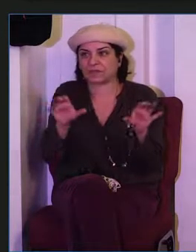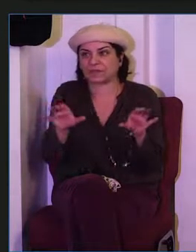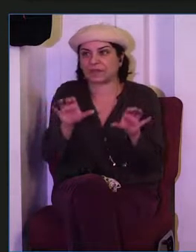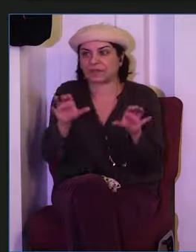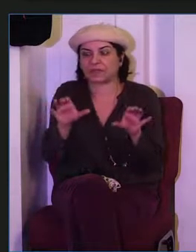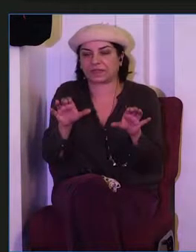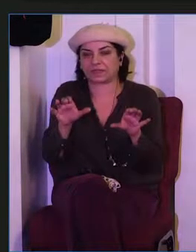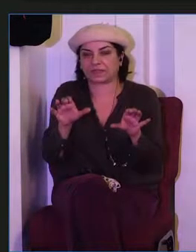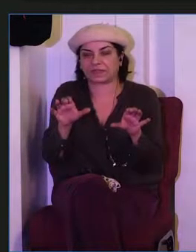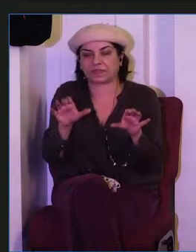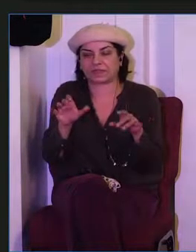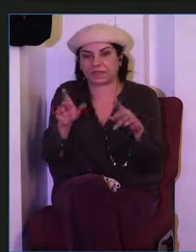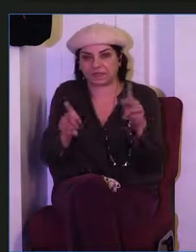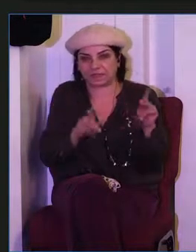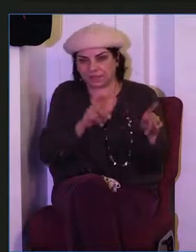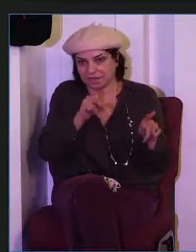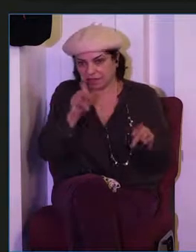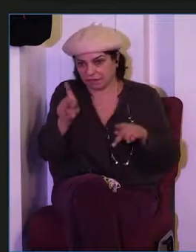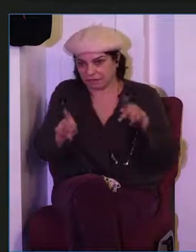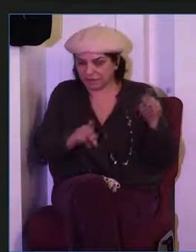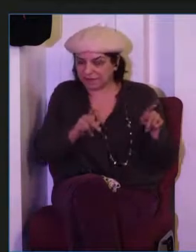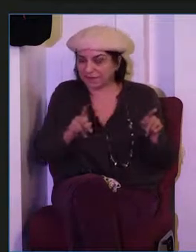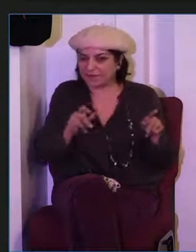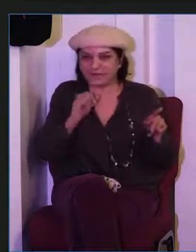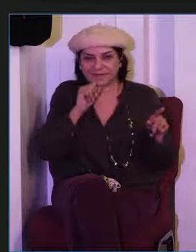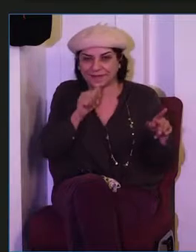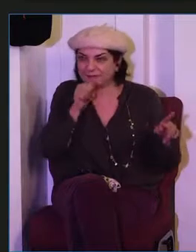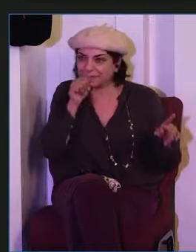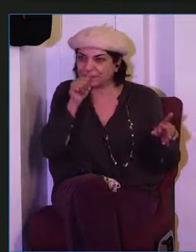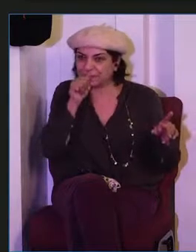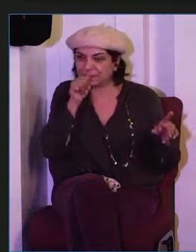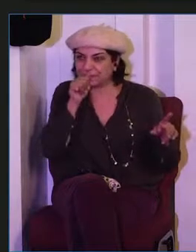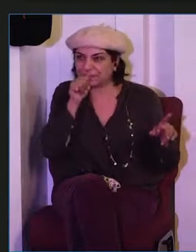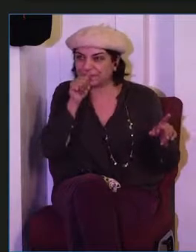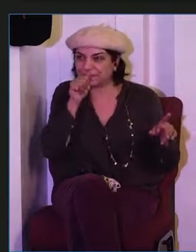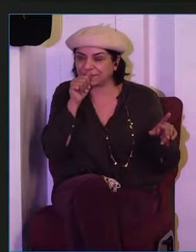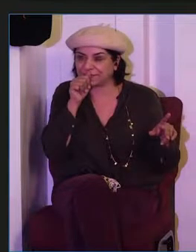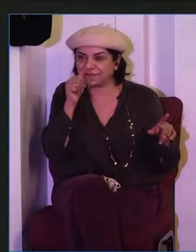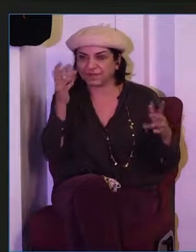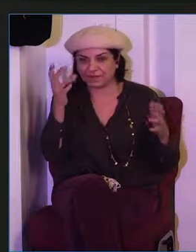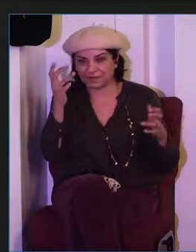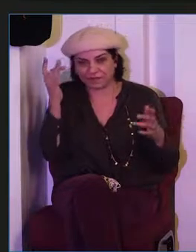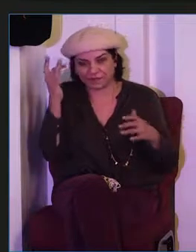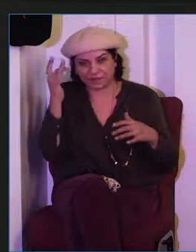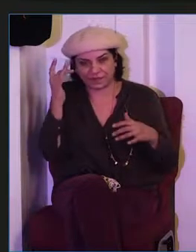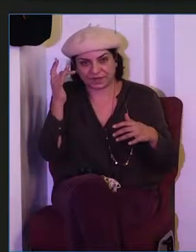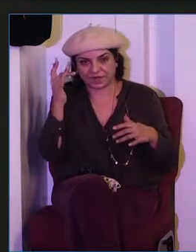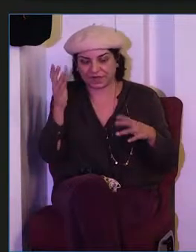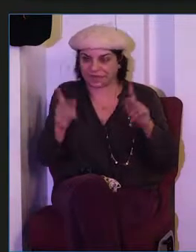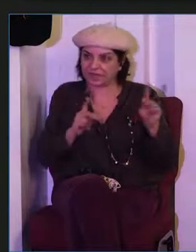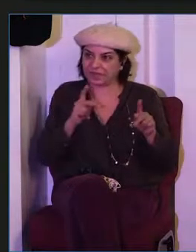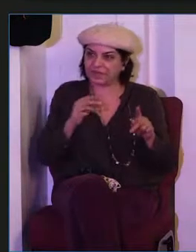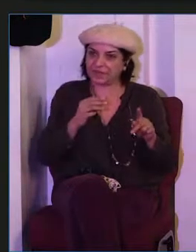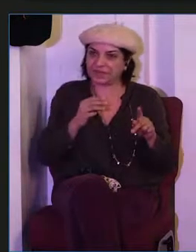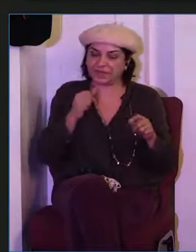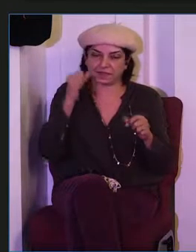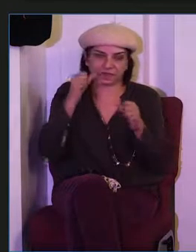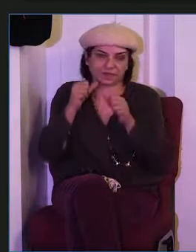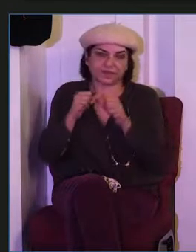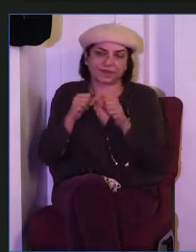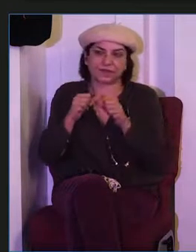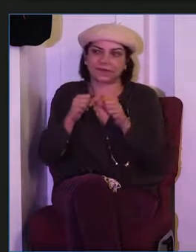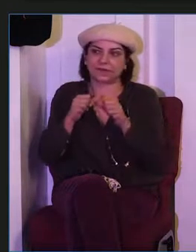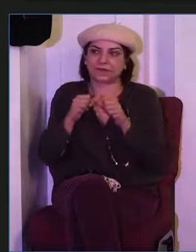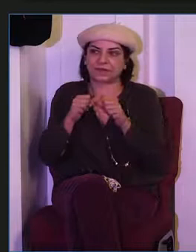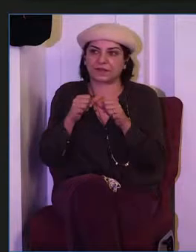not privately. And the reason I like doing it publicly is because it lets those people who are members be reminded of the commitments that